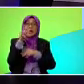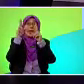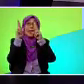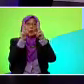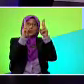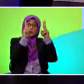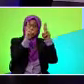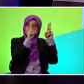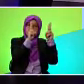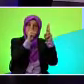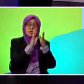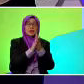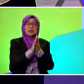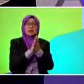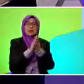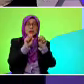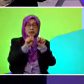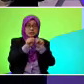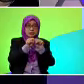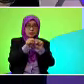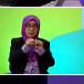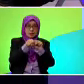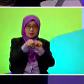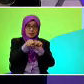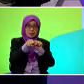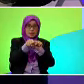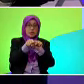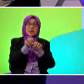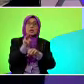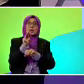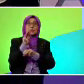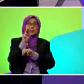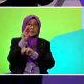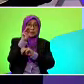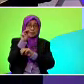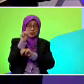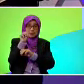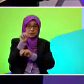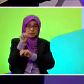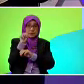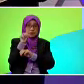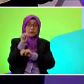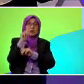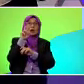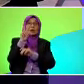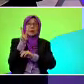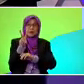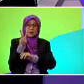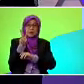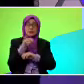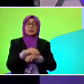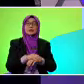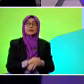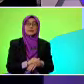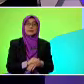must make sure that air does not have any contact with the subject, which is the mushroom. Okay.